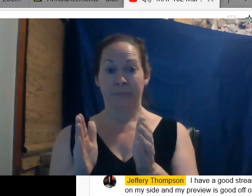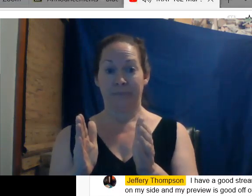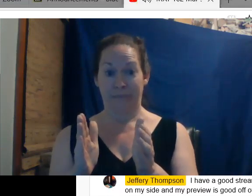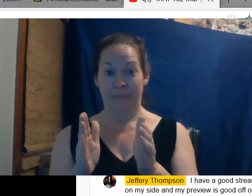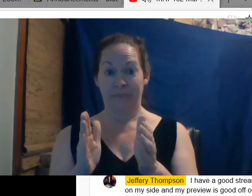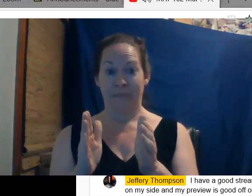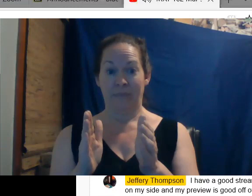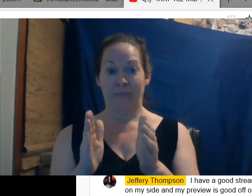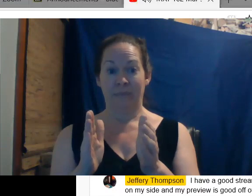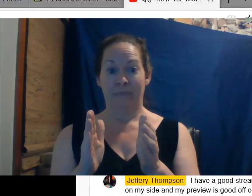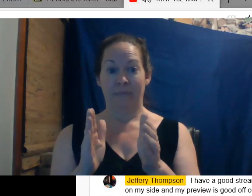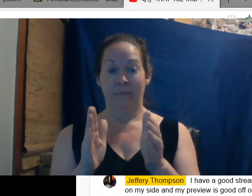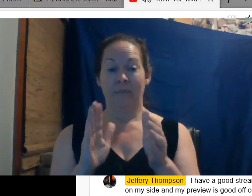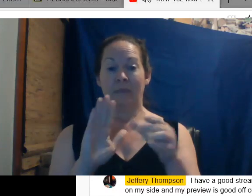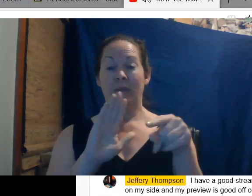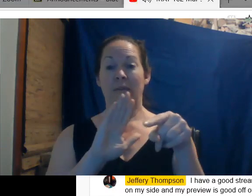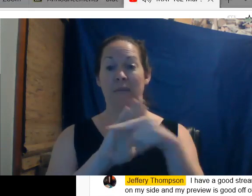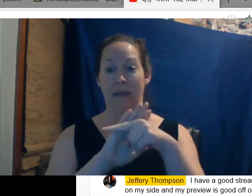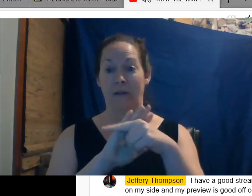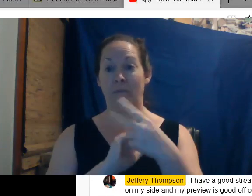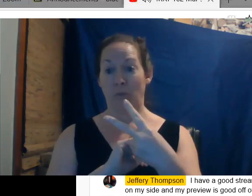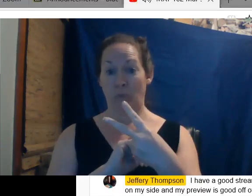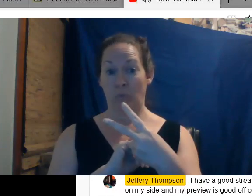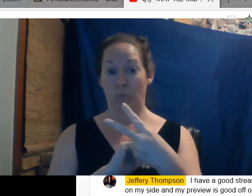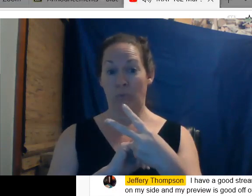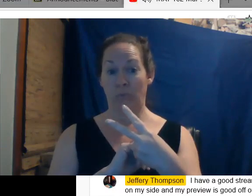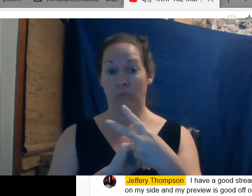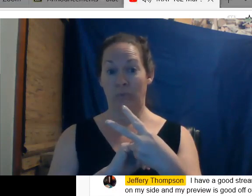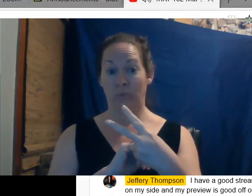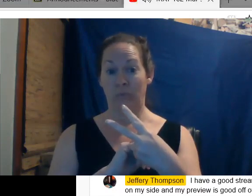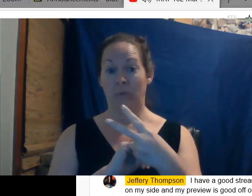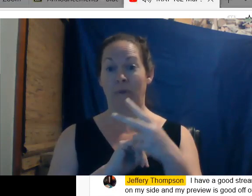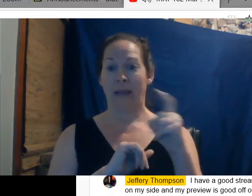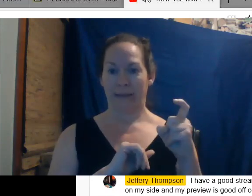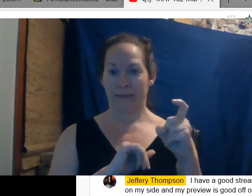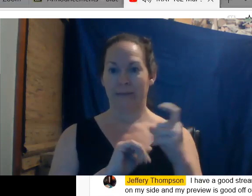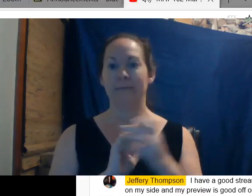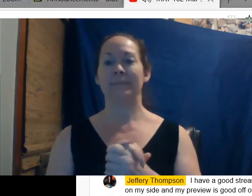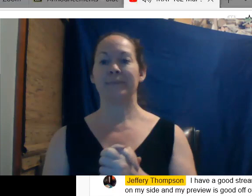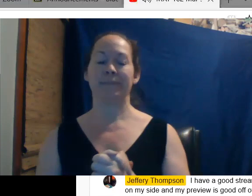And negative 11x and 9x gives me negative 2x.